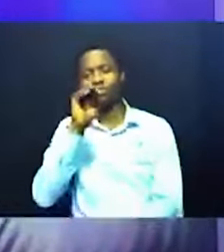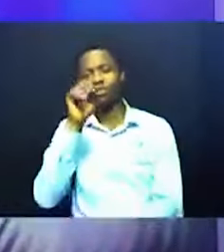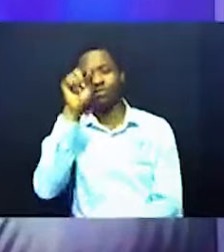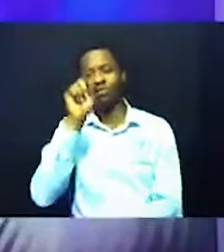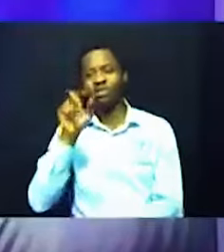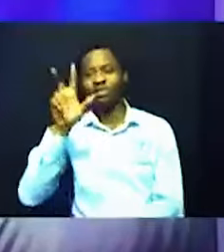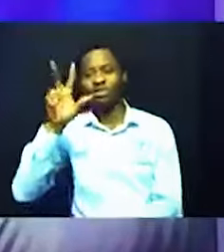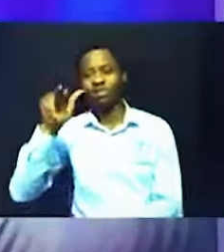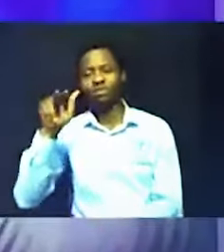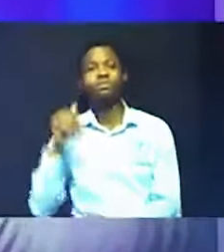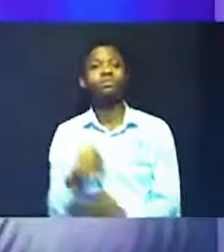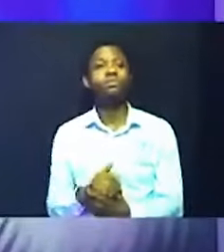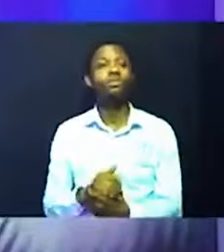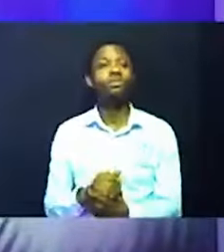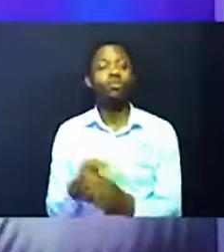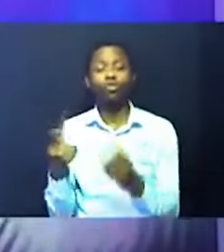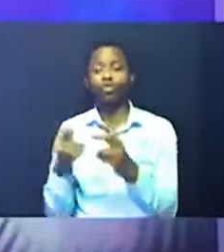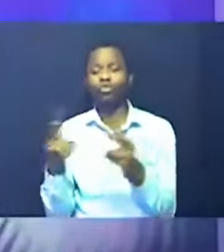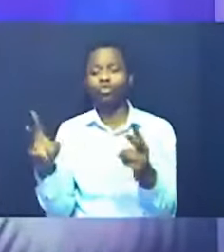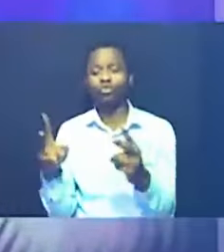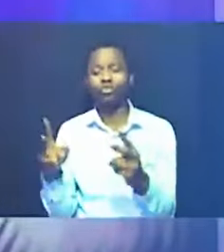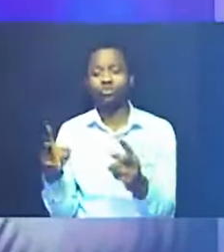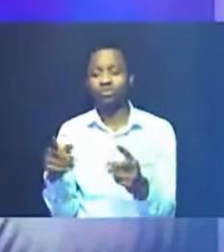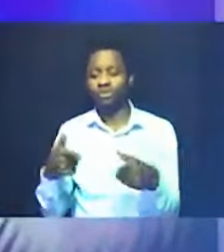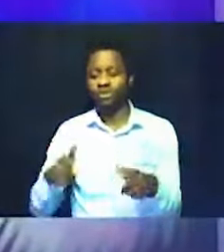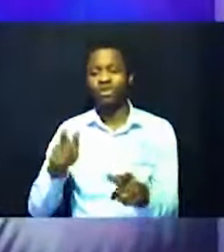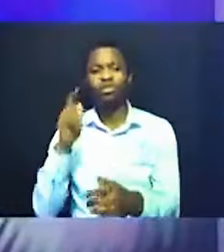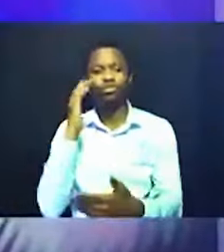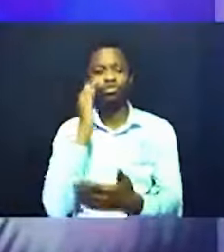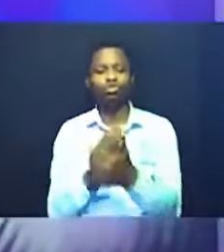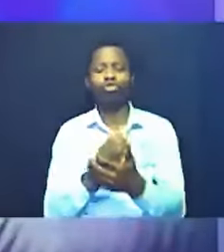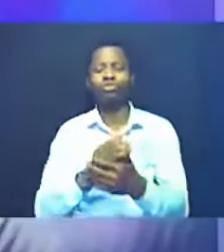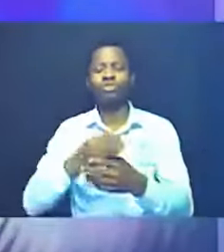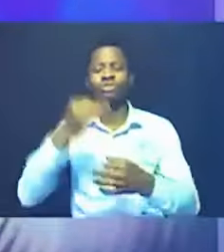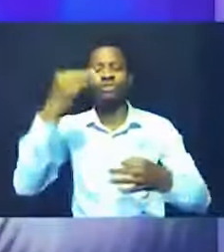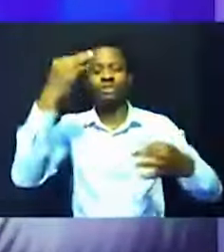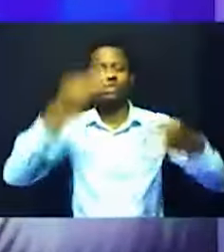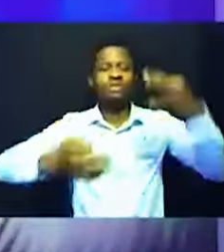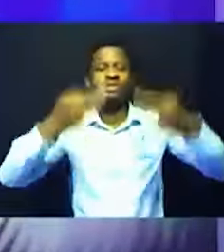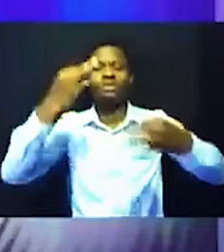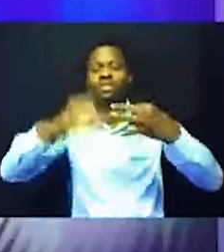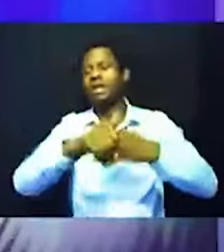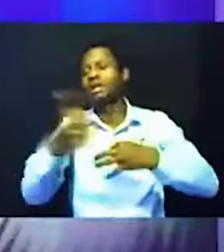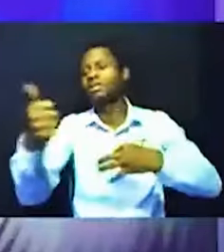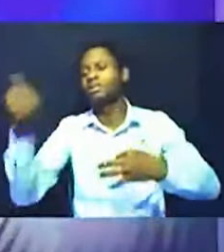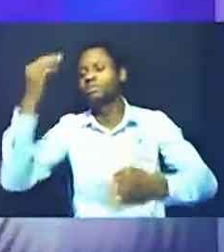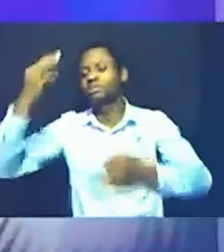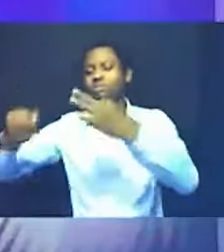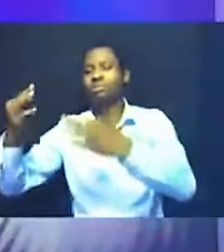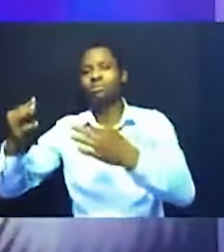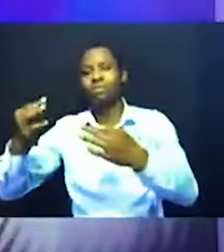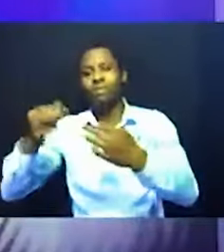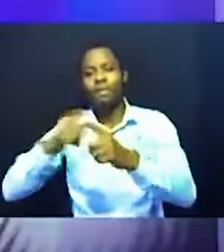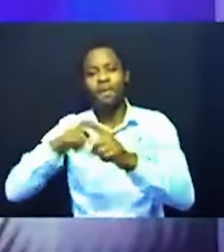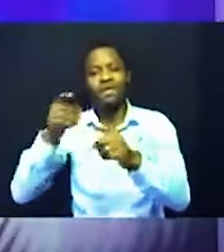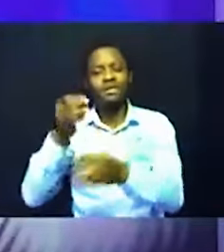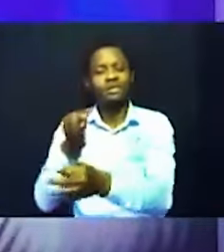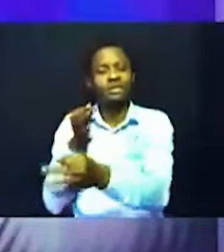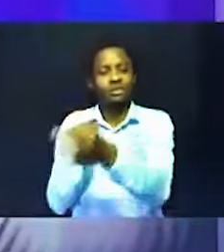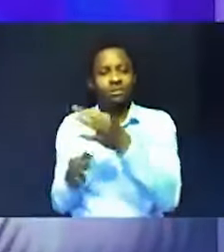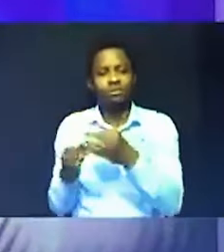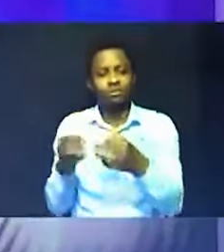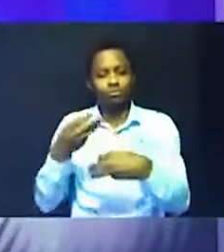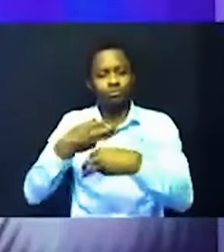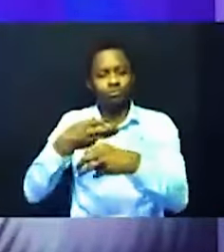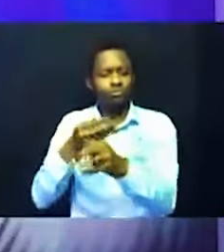verse3 therefore let us stop passing judgment on one another instead make